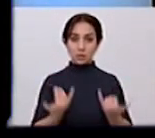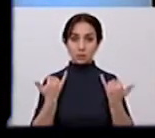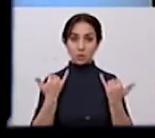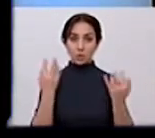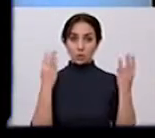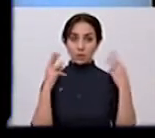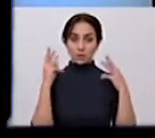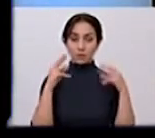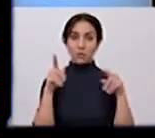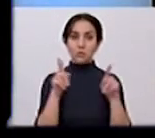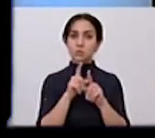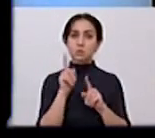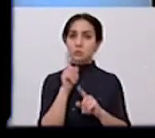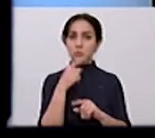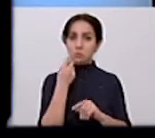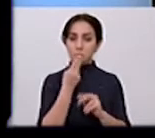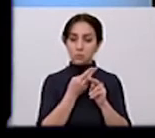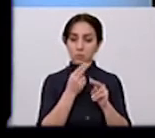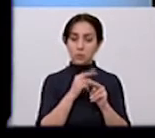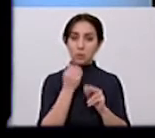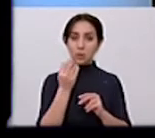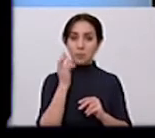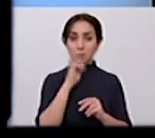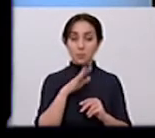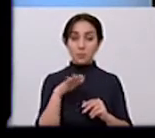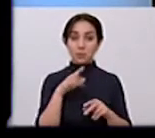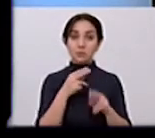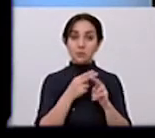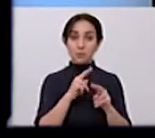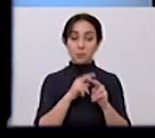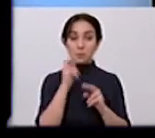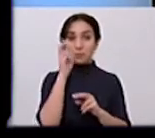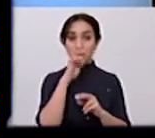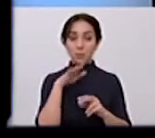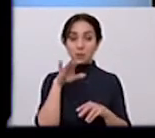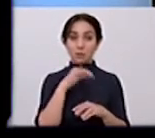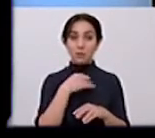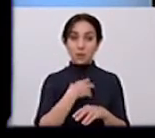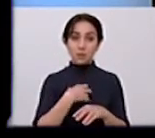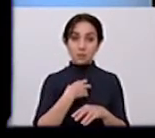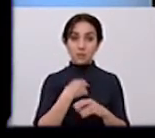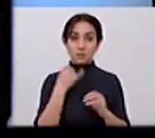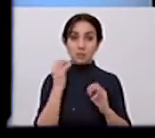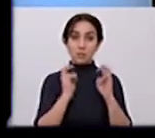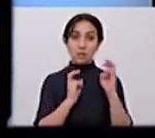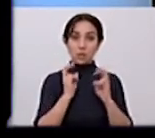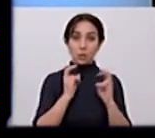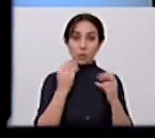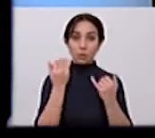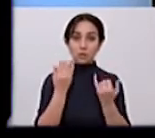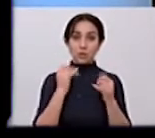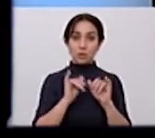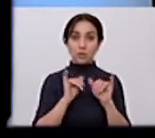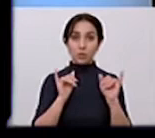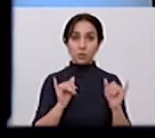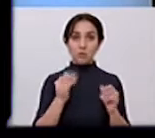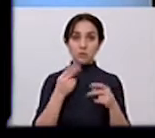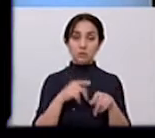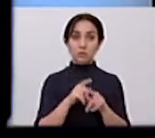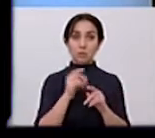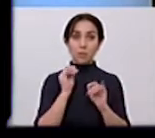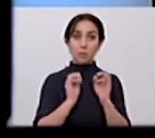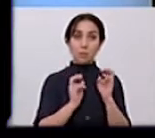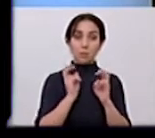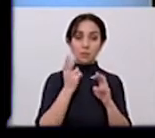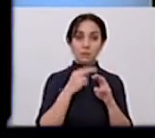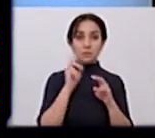mamlakat, ya'ni bu nima degani? Yangi industrial mamlakat degani mamlakatda asosan sanoatning rivojlanishi, mashinasozlik